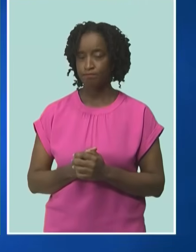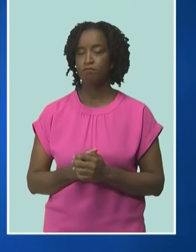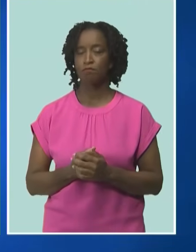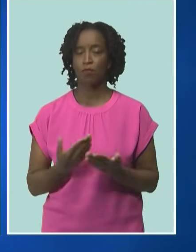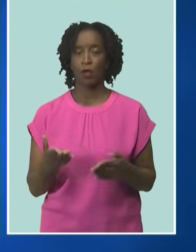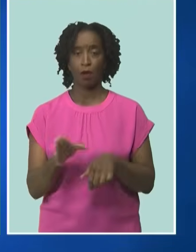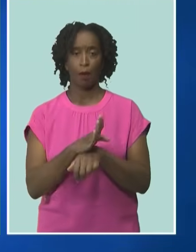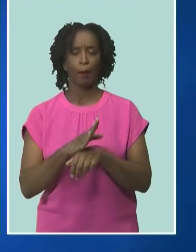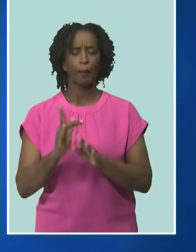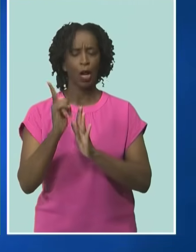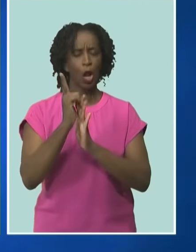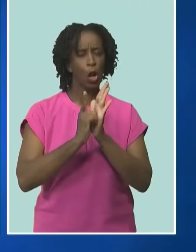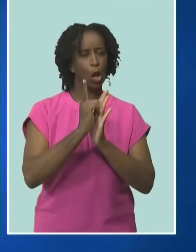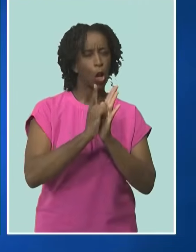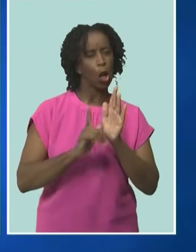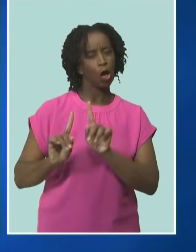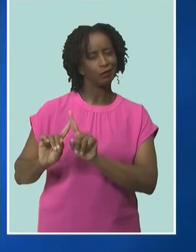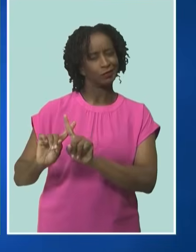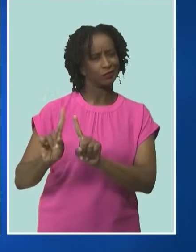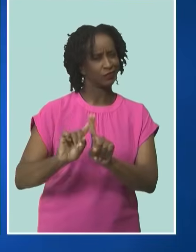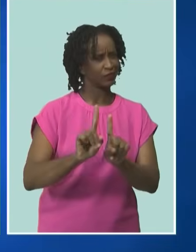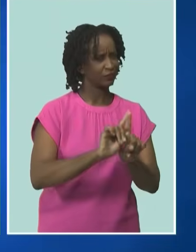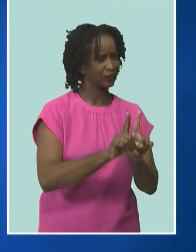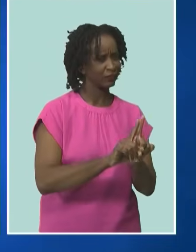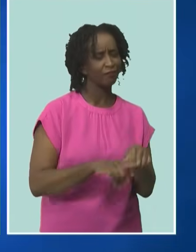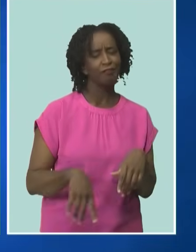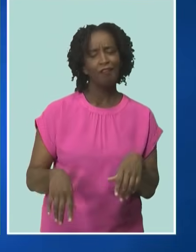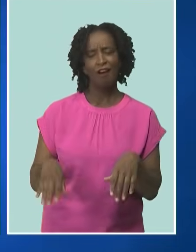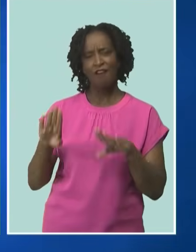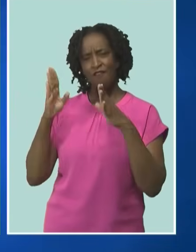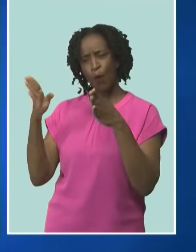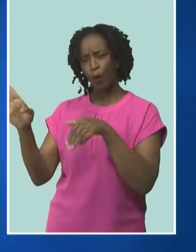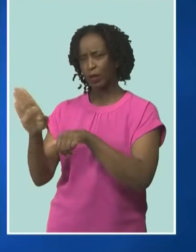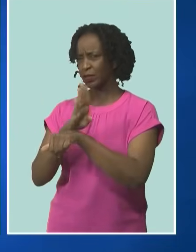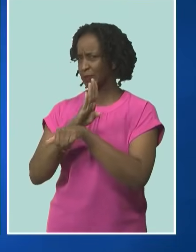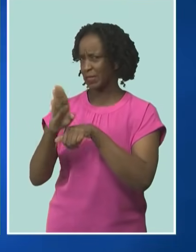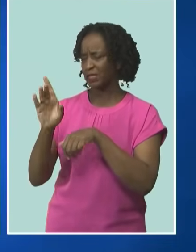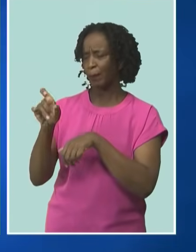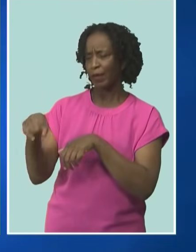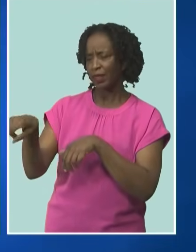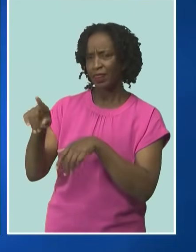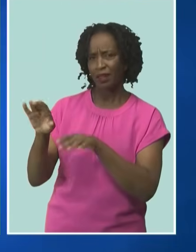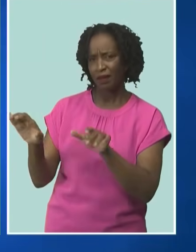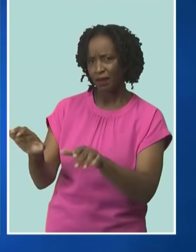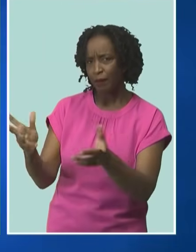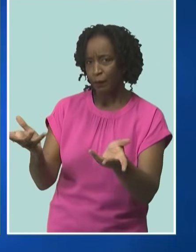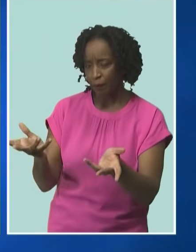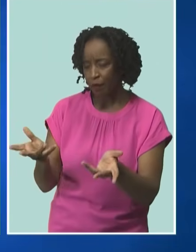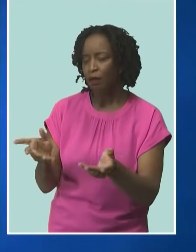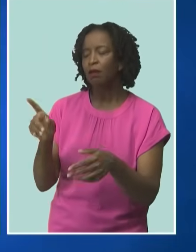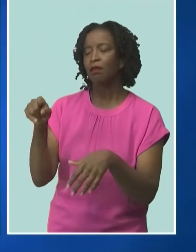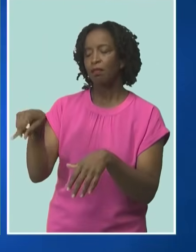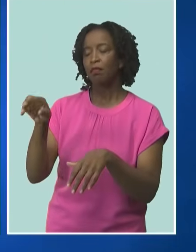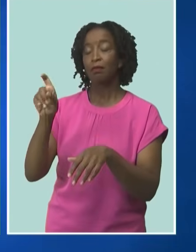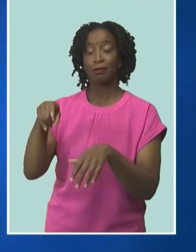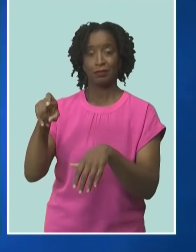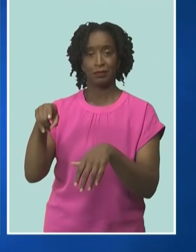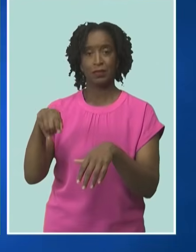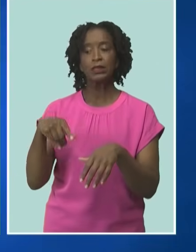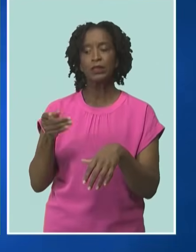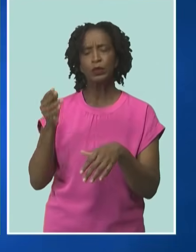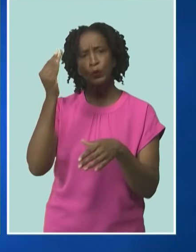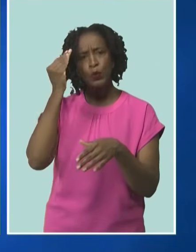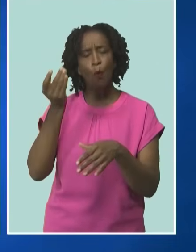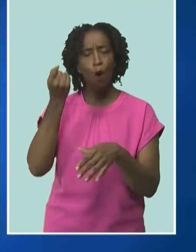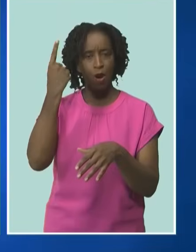have in Barbados encourage business owners to do. The Safety and Health at Work legislation for sure makes provision